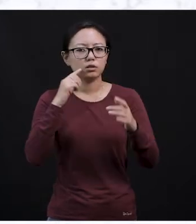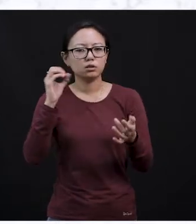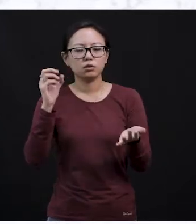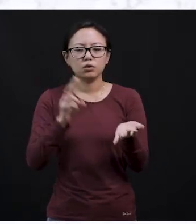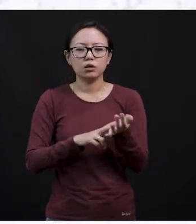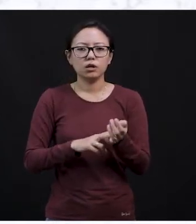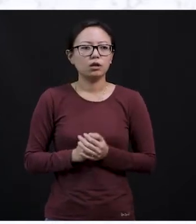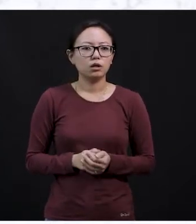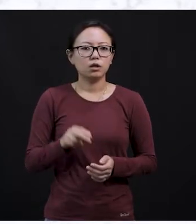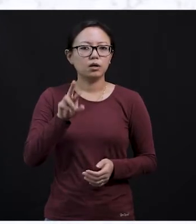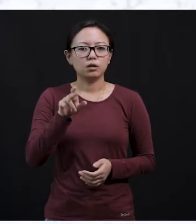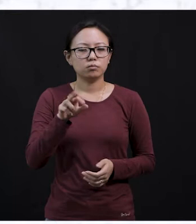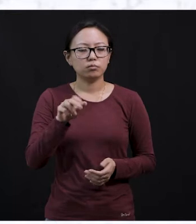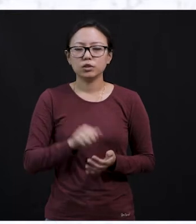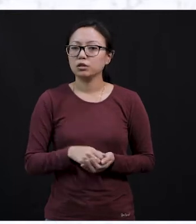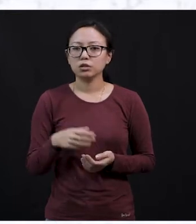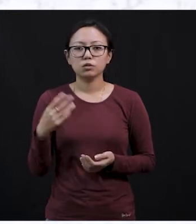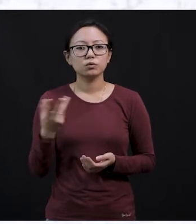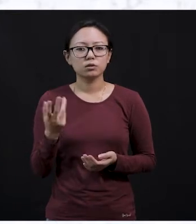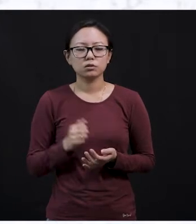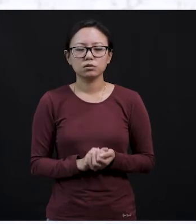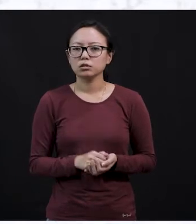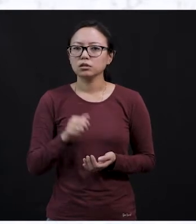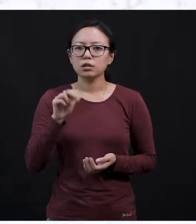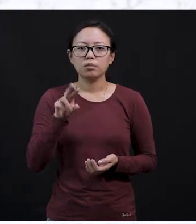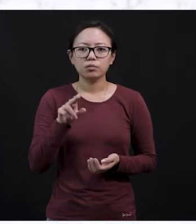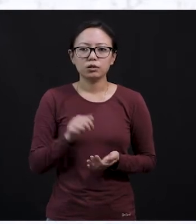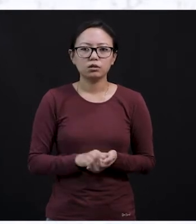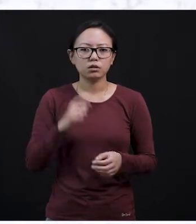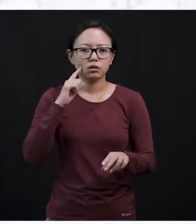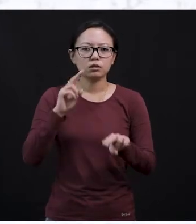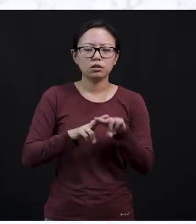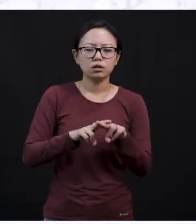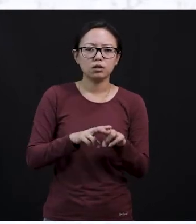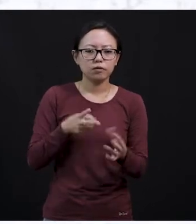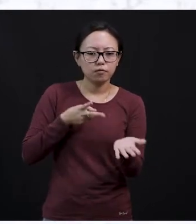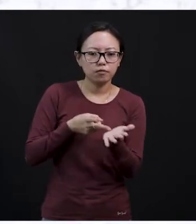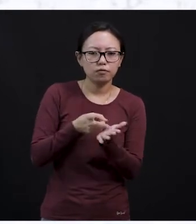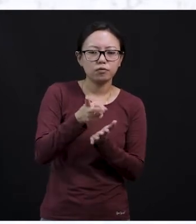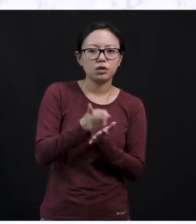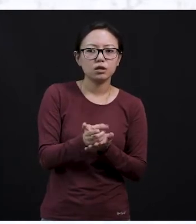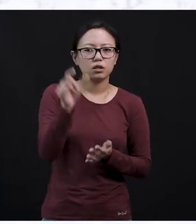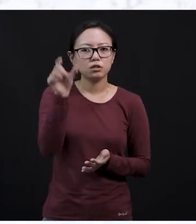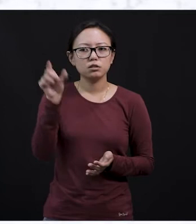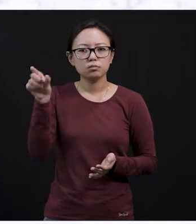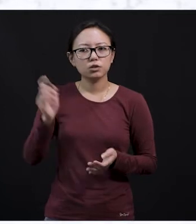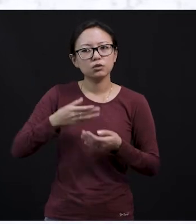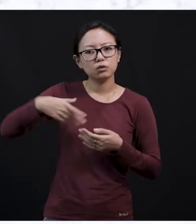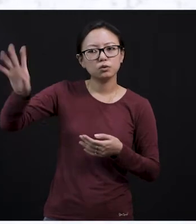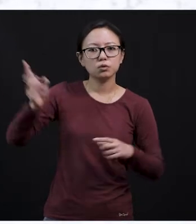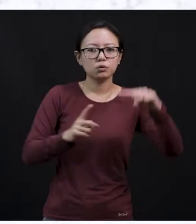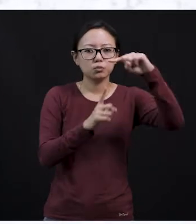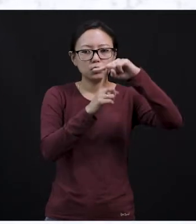people from the villages are moving to cities and towns. And why? Because they